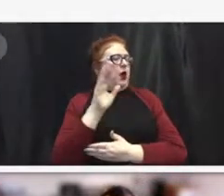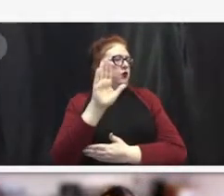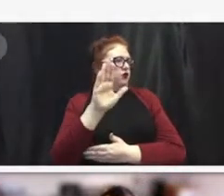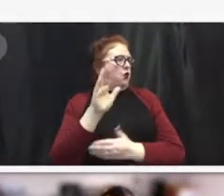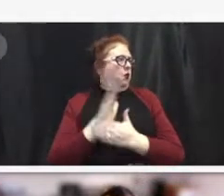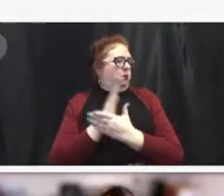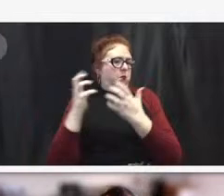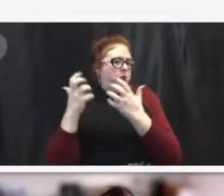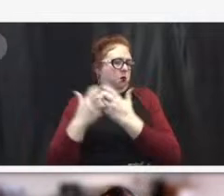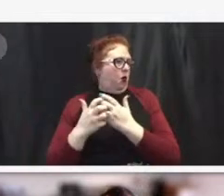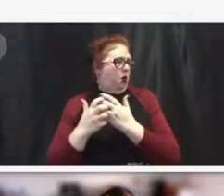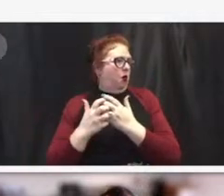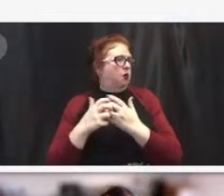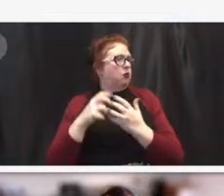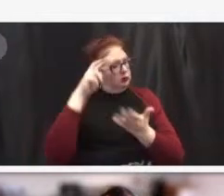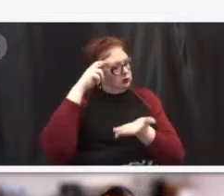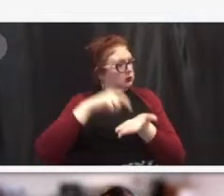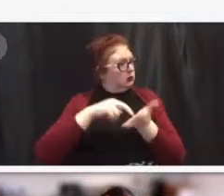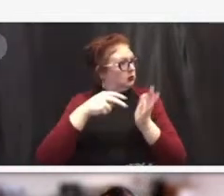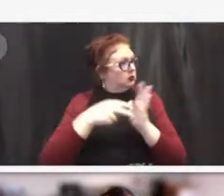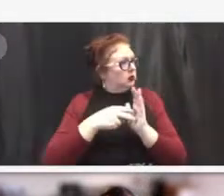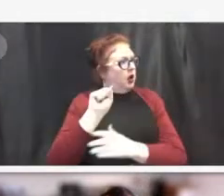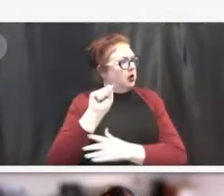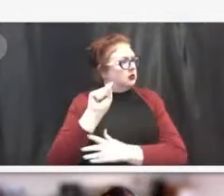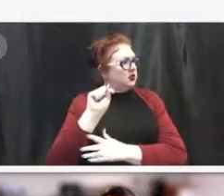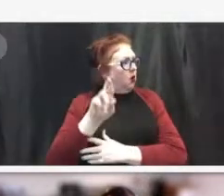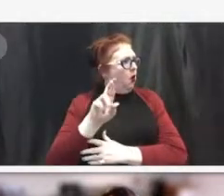of making it a short-term rental, or did y'all used to live there?